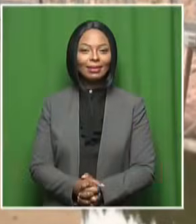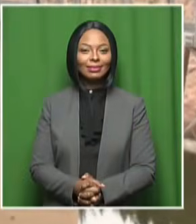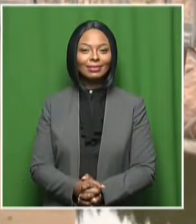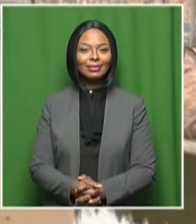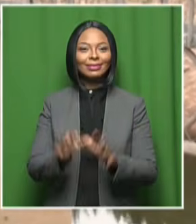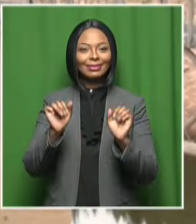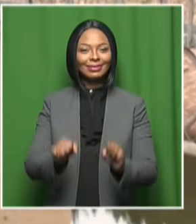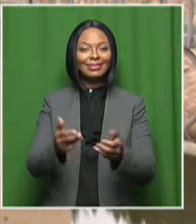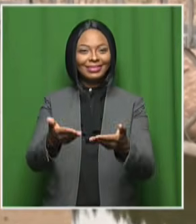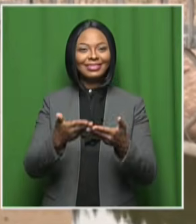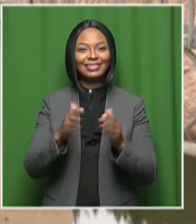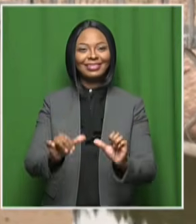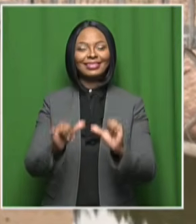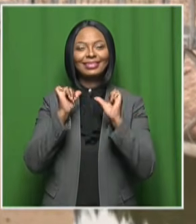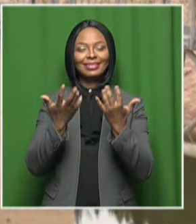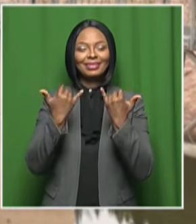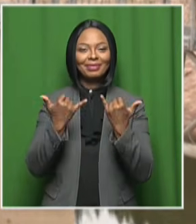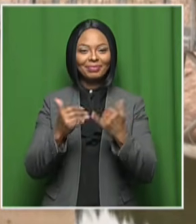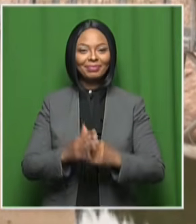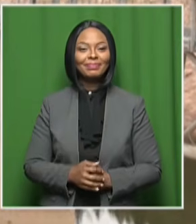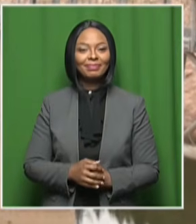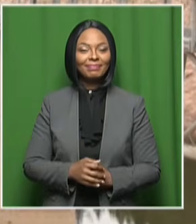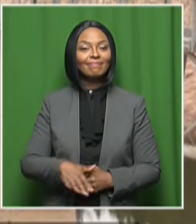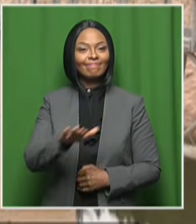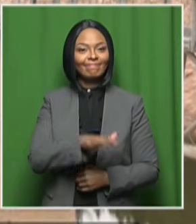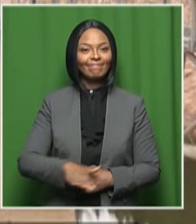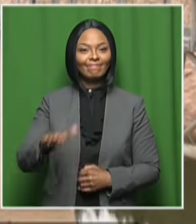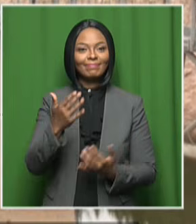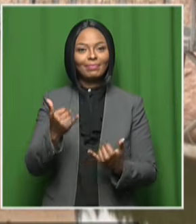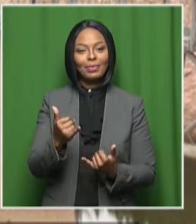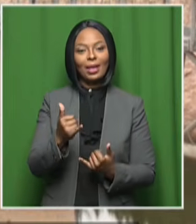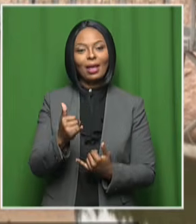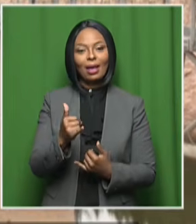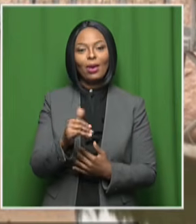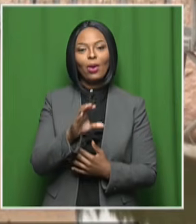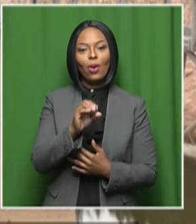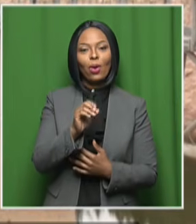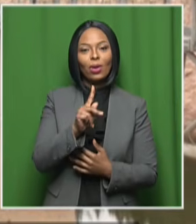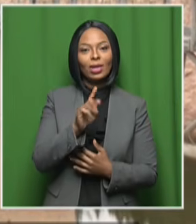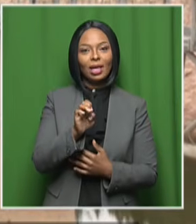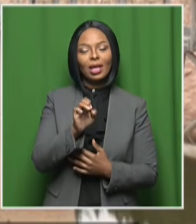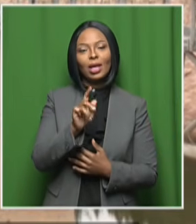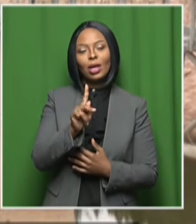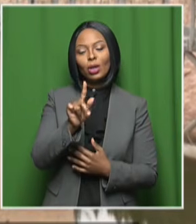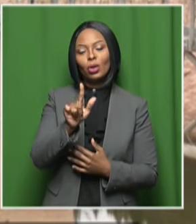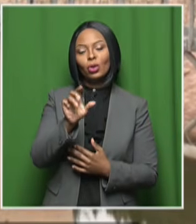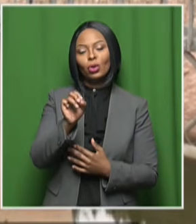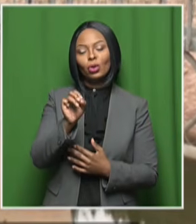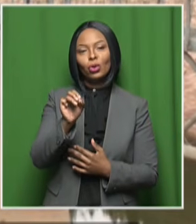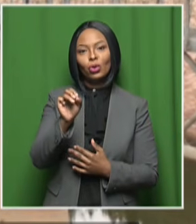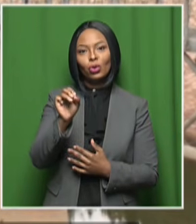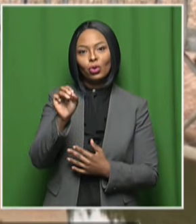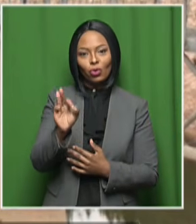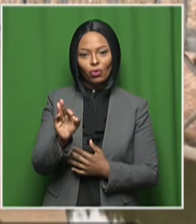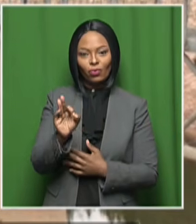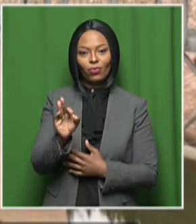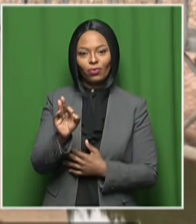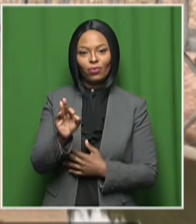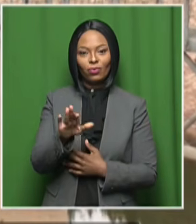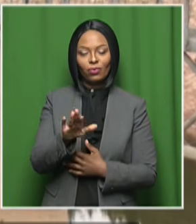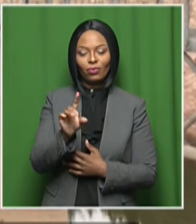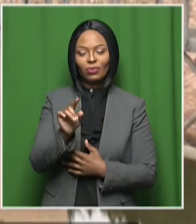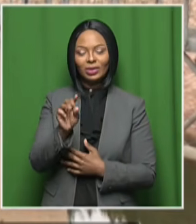Well, welcome back as we now made our way to Akkerkloof Dam, and this is one of the major water supplies, if not the major water supply for Knysna.